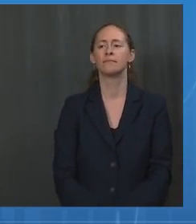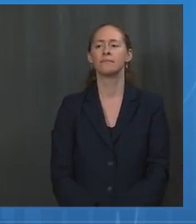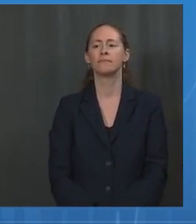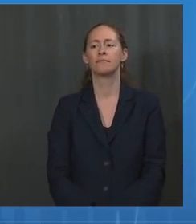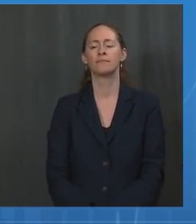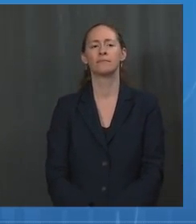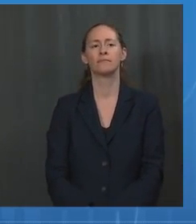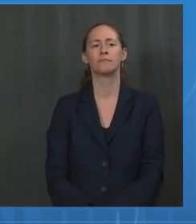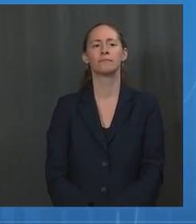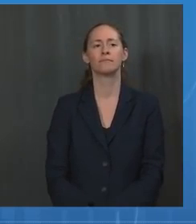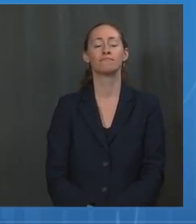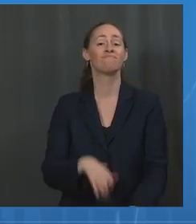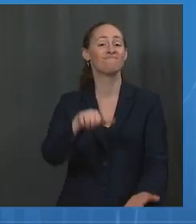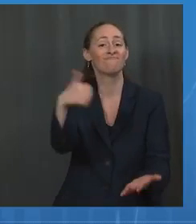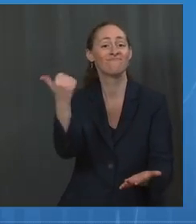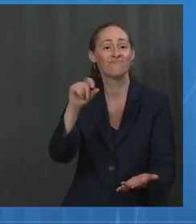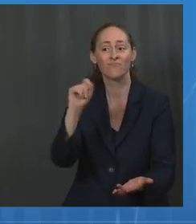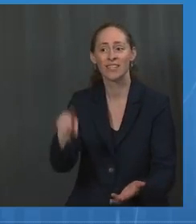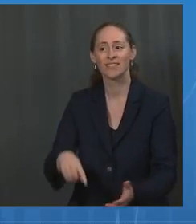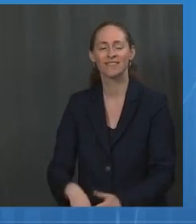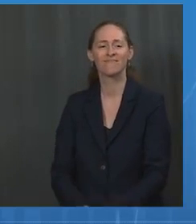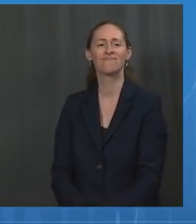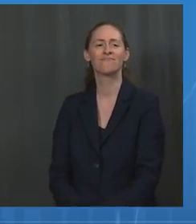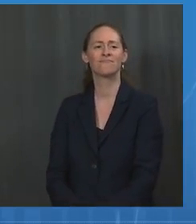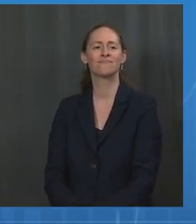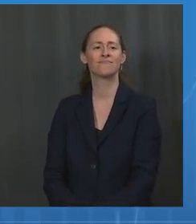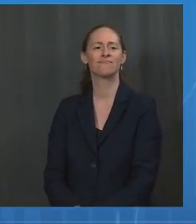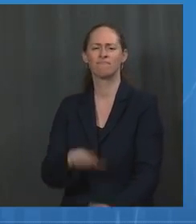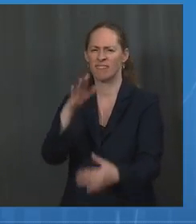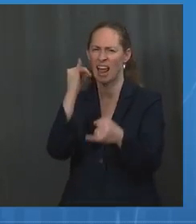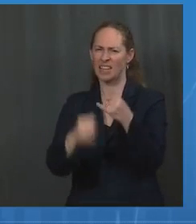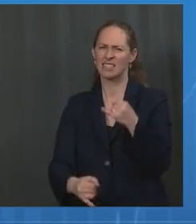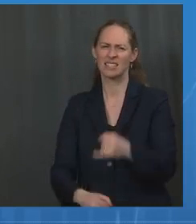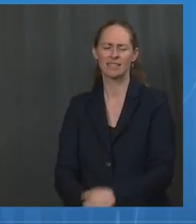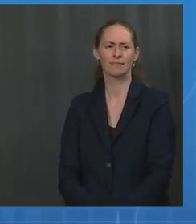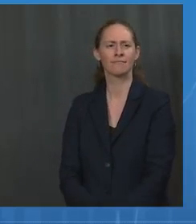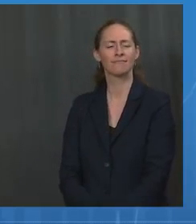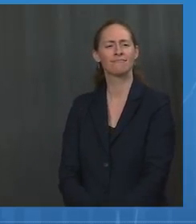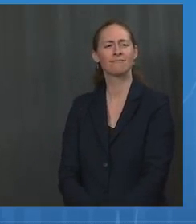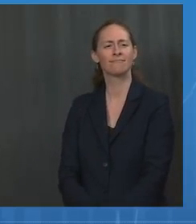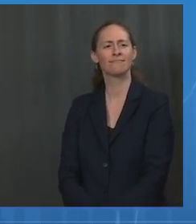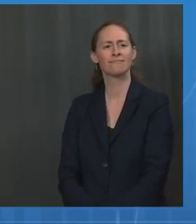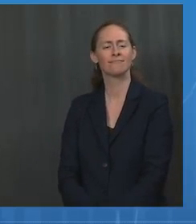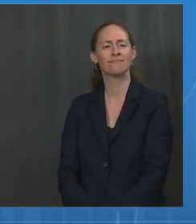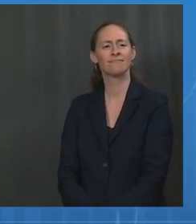Next question. Last question. Let's go to Josh Wingrove at Bloomberg.